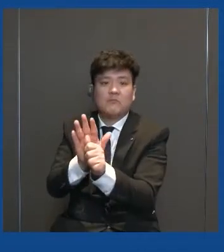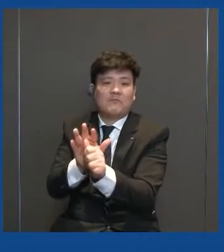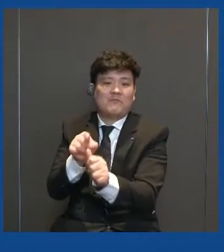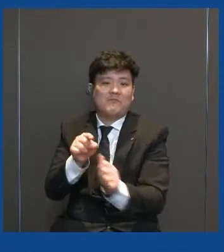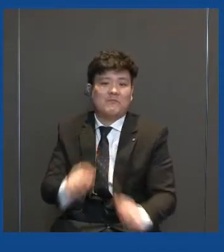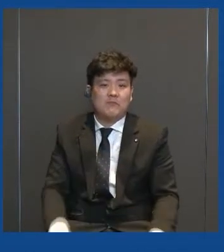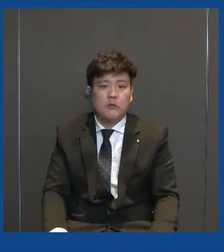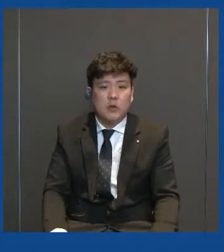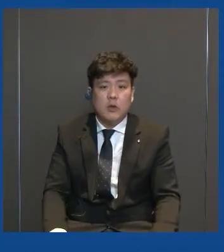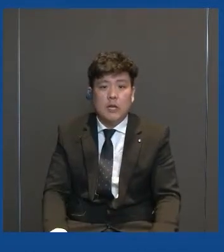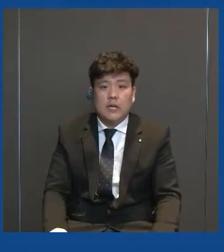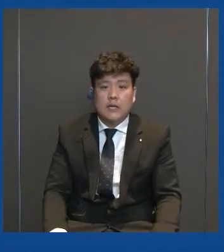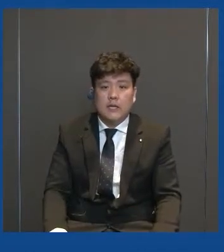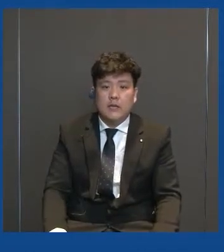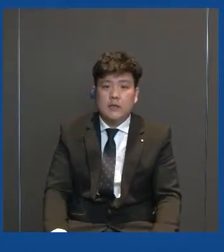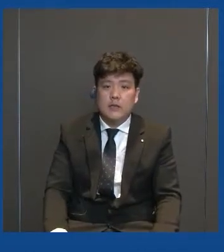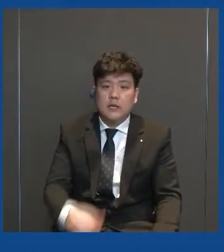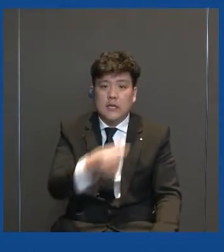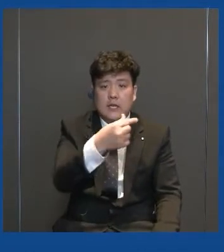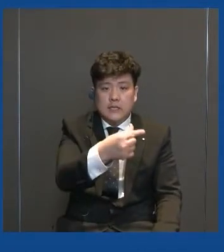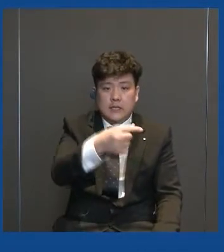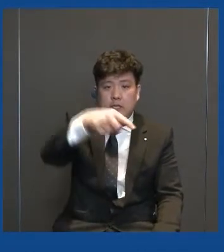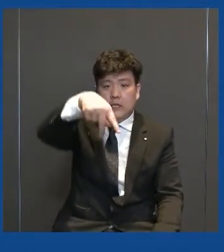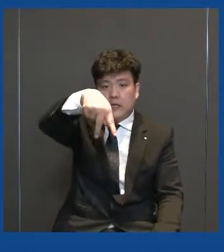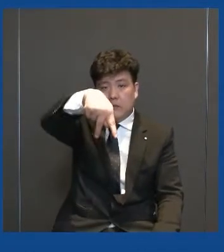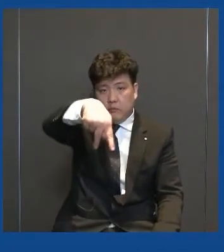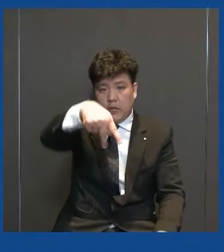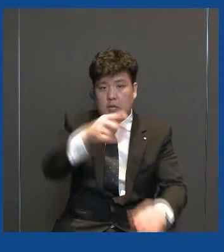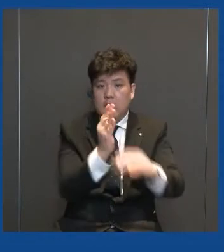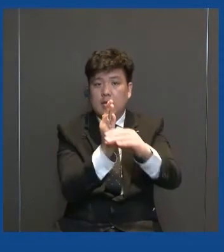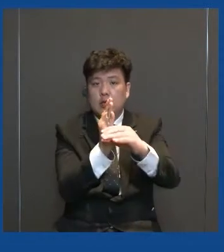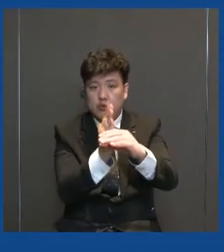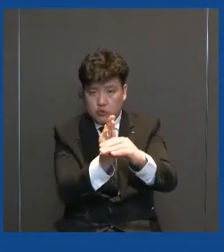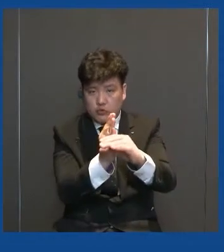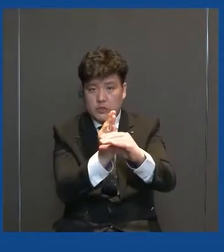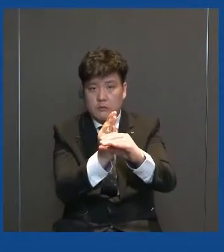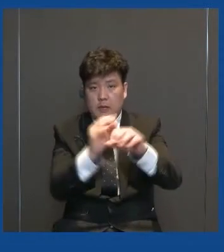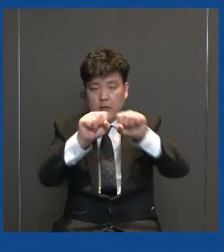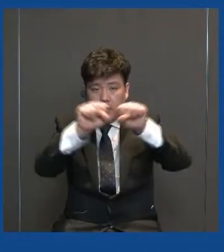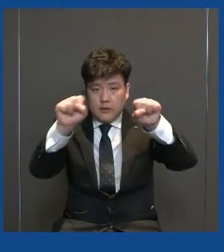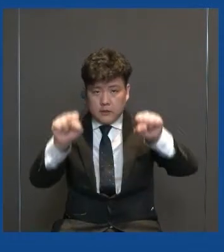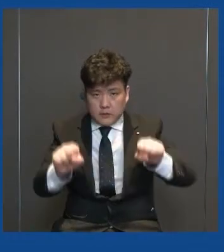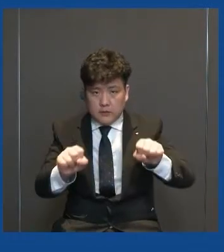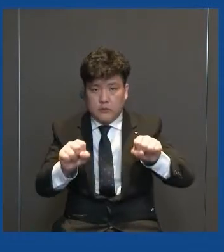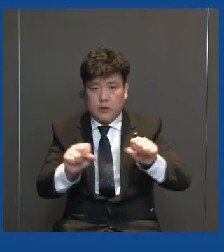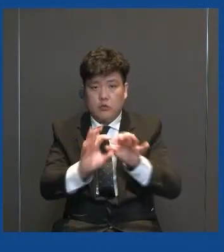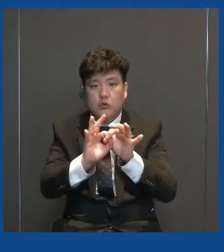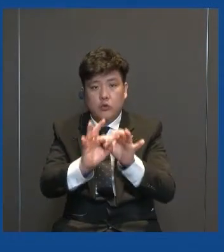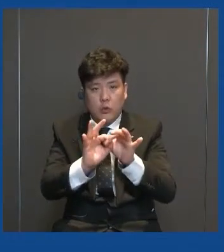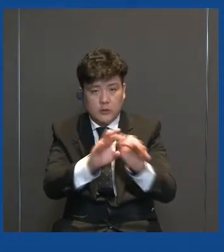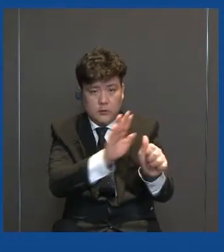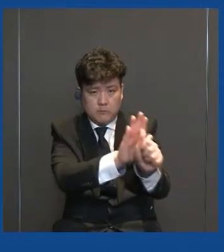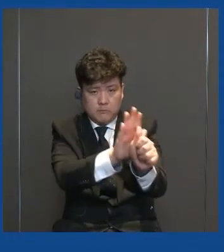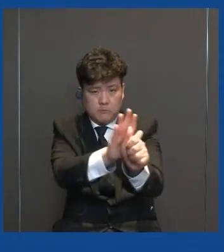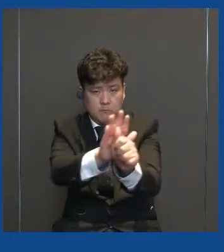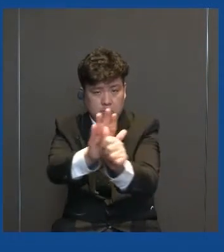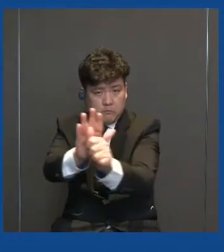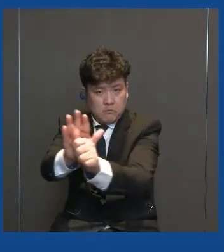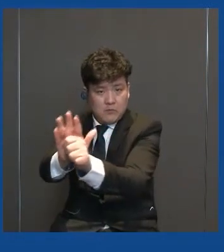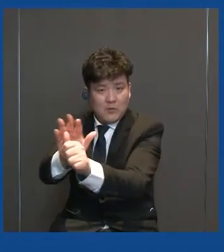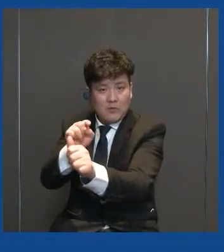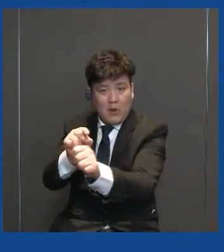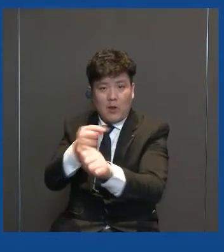care, which is an important aspect of maintaining dignity of care for